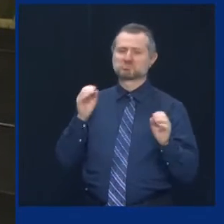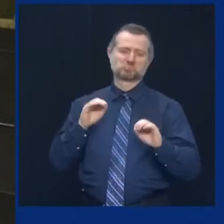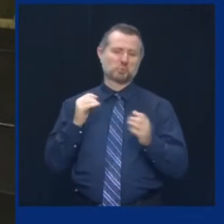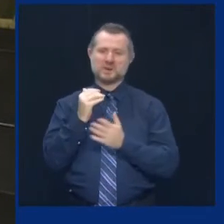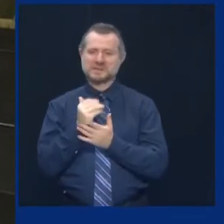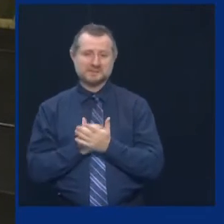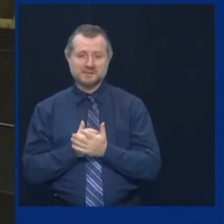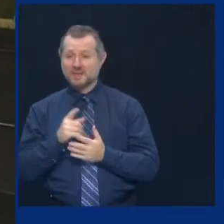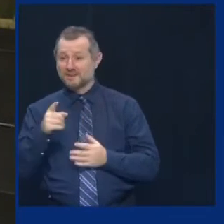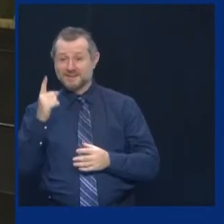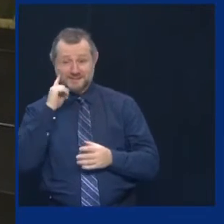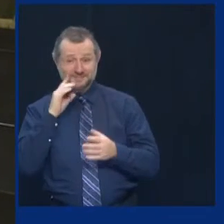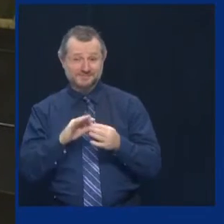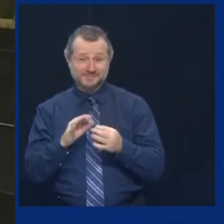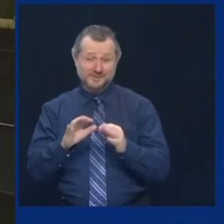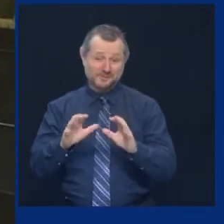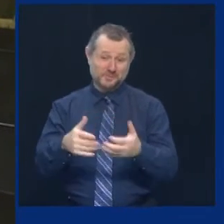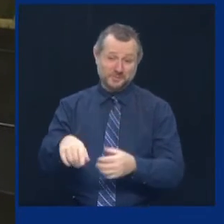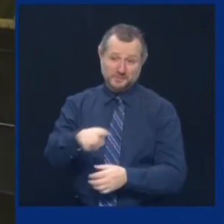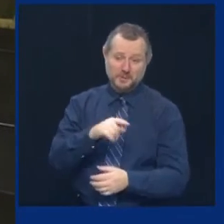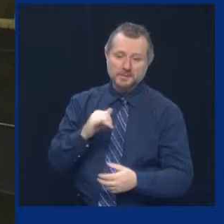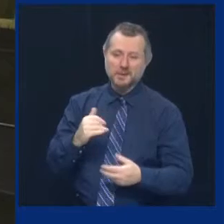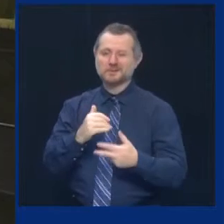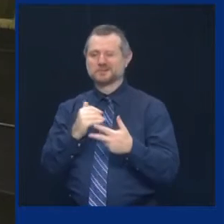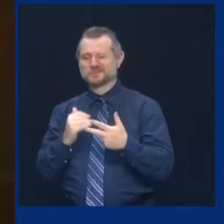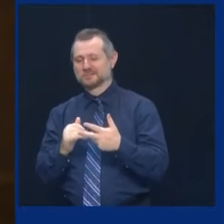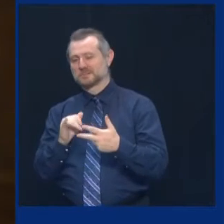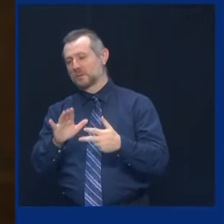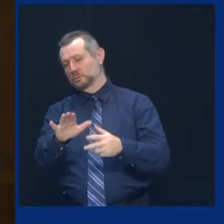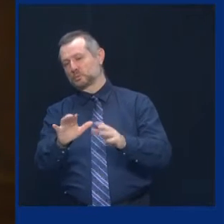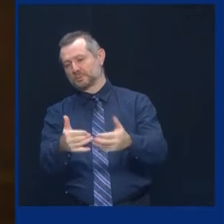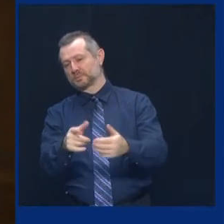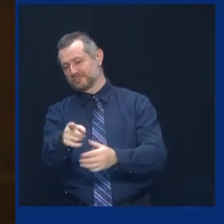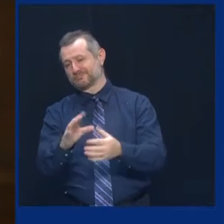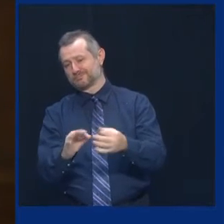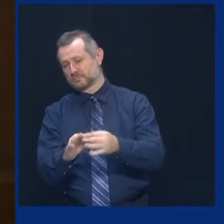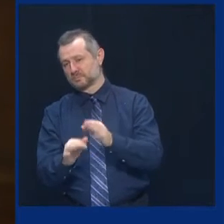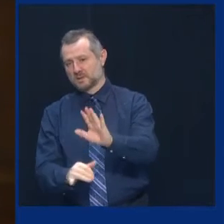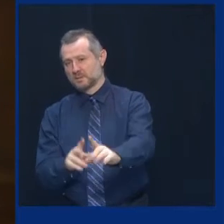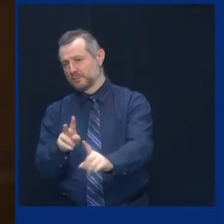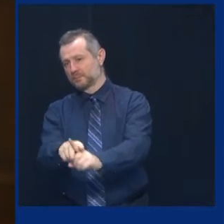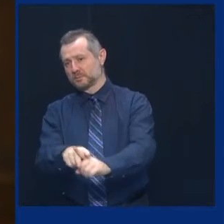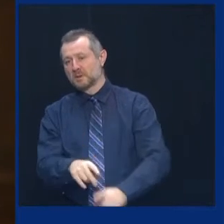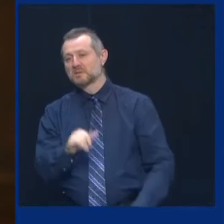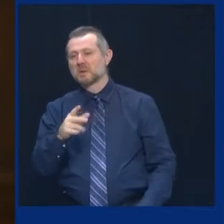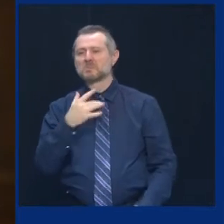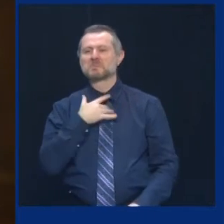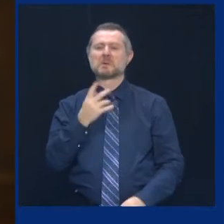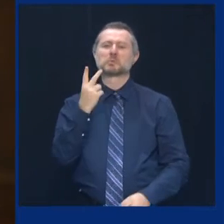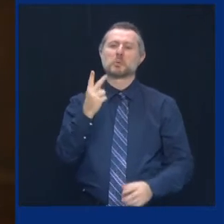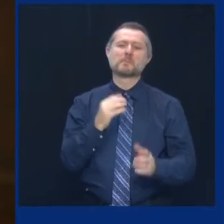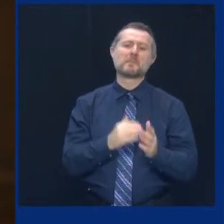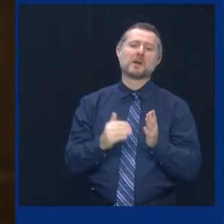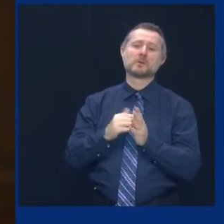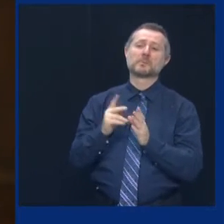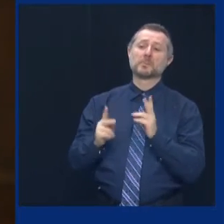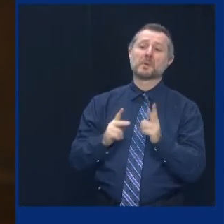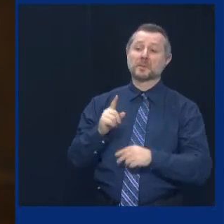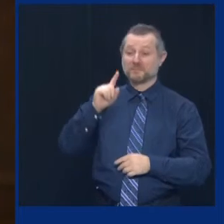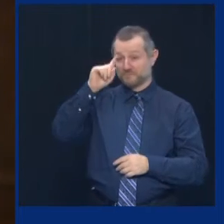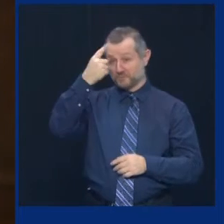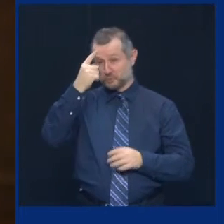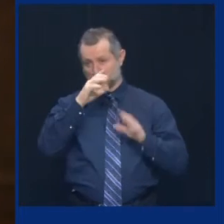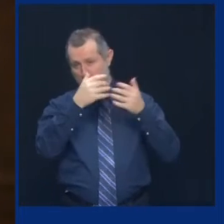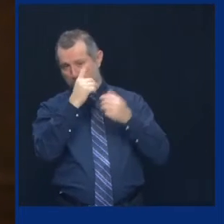go into the next category. So there are approximately 2 million individuals in the first category, which is 1A, which includes